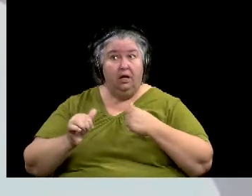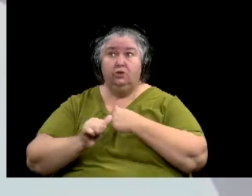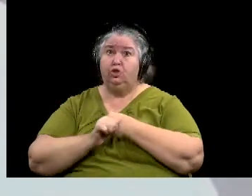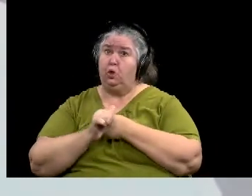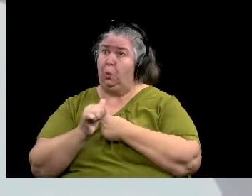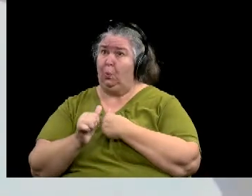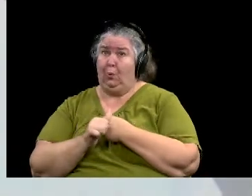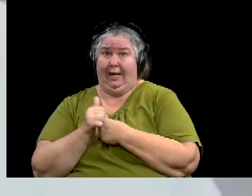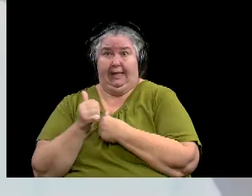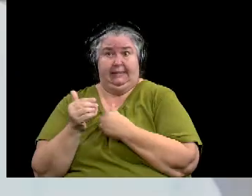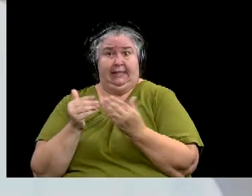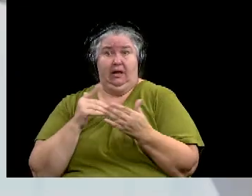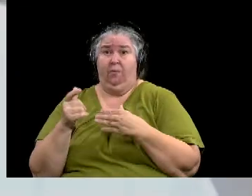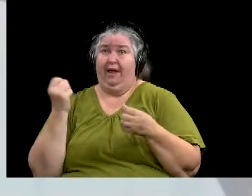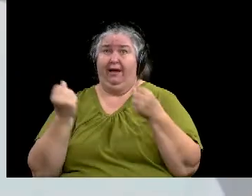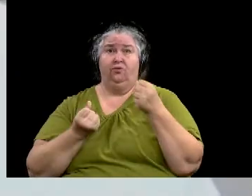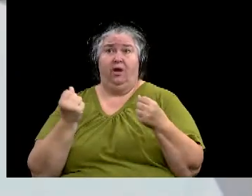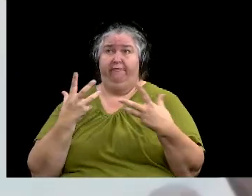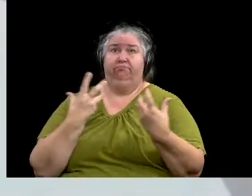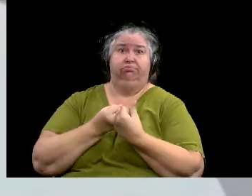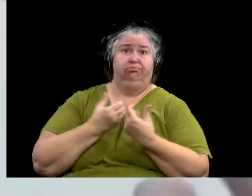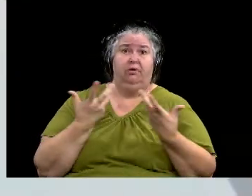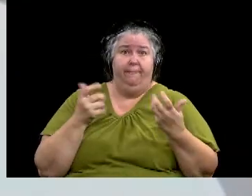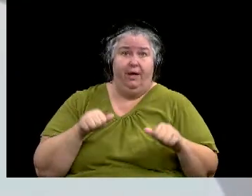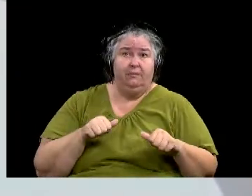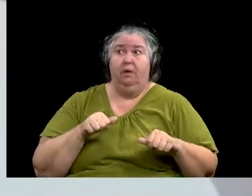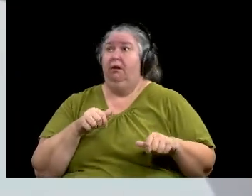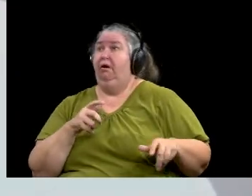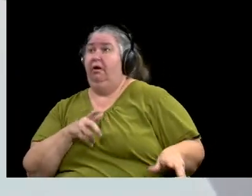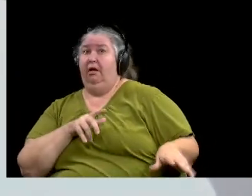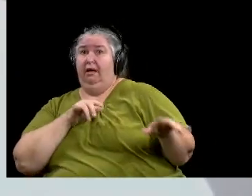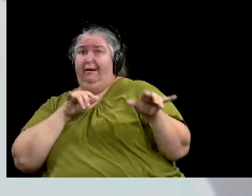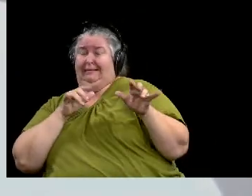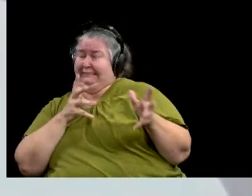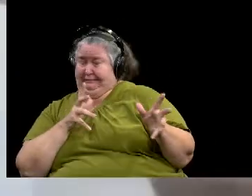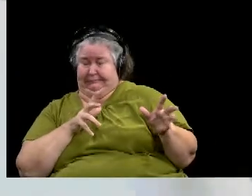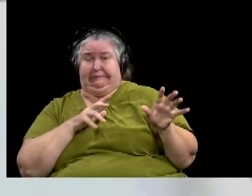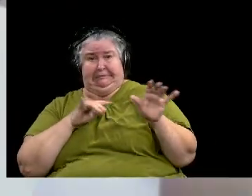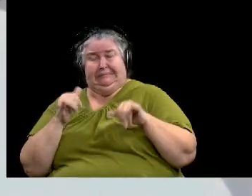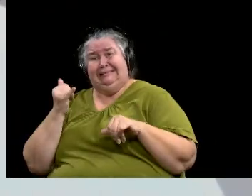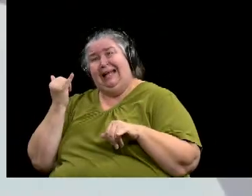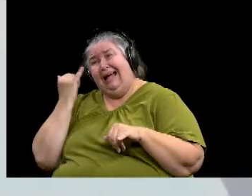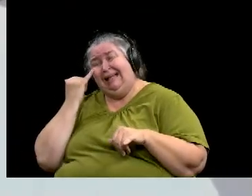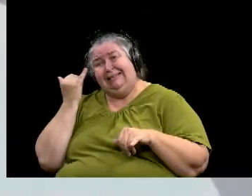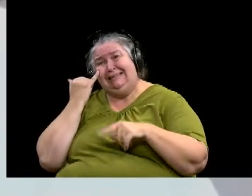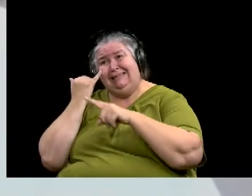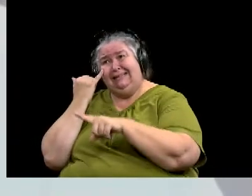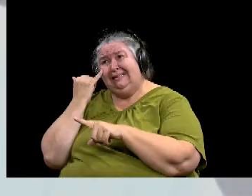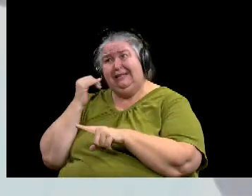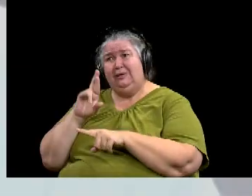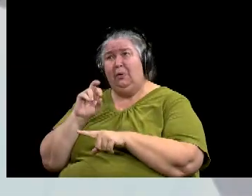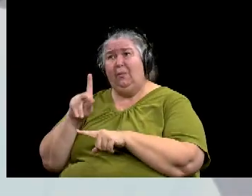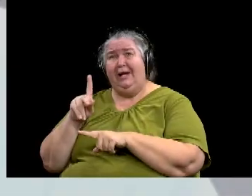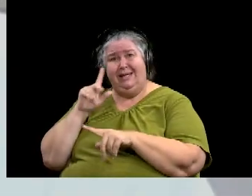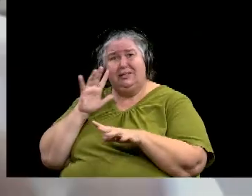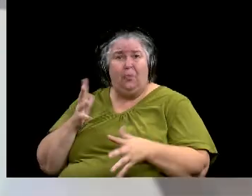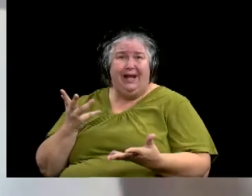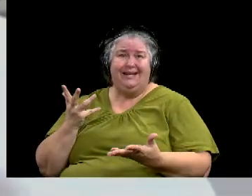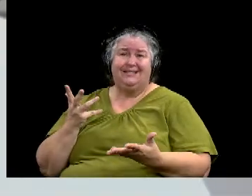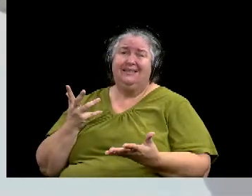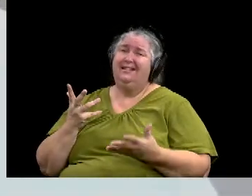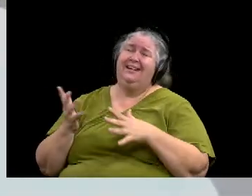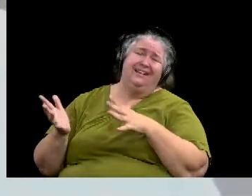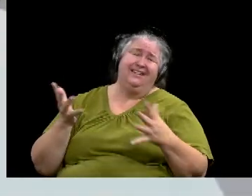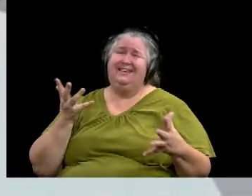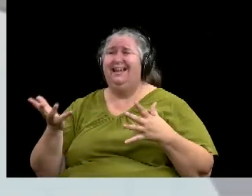intervention? What's the risk of the intervention? And how does that fall? Obviously, there's risks getting in your car and driving to